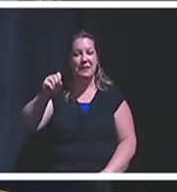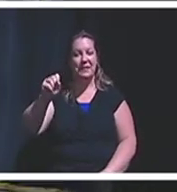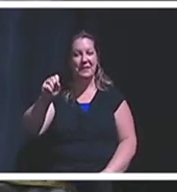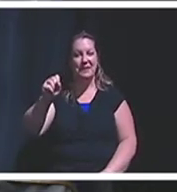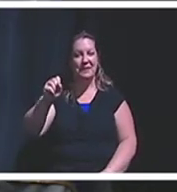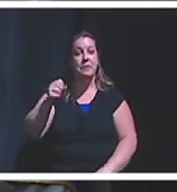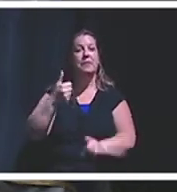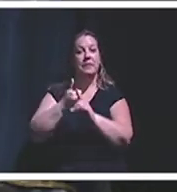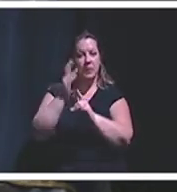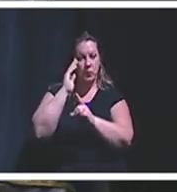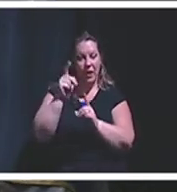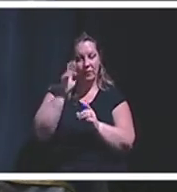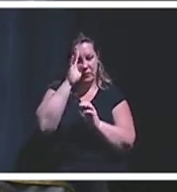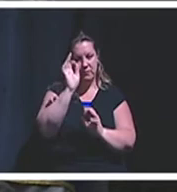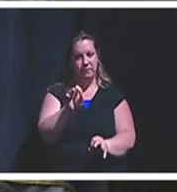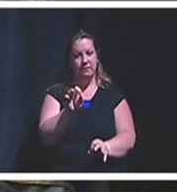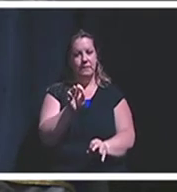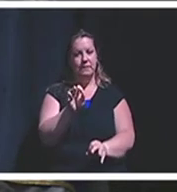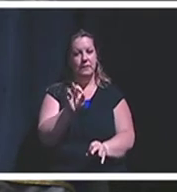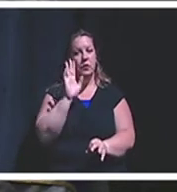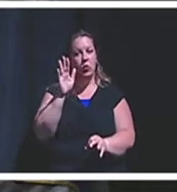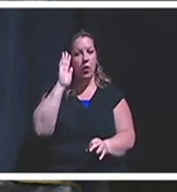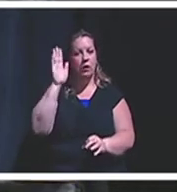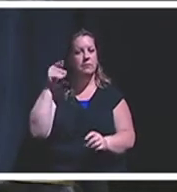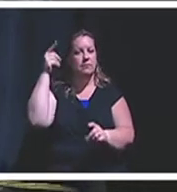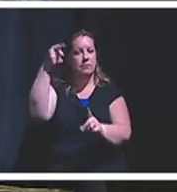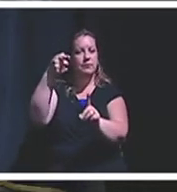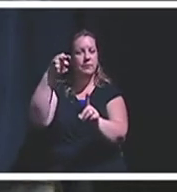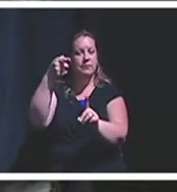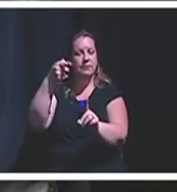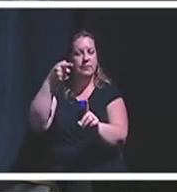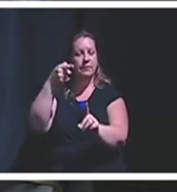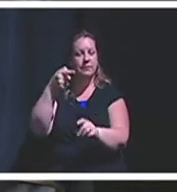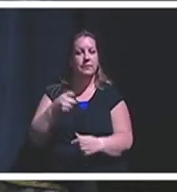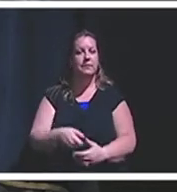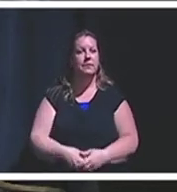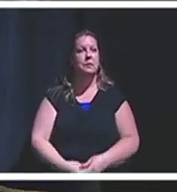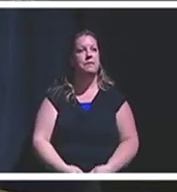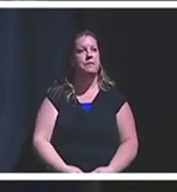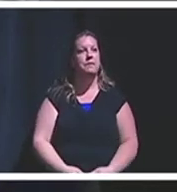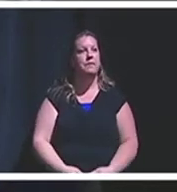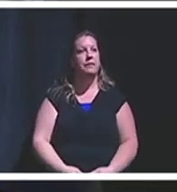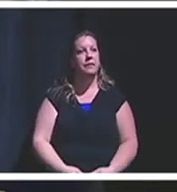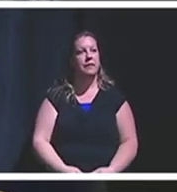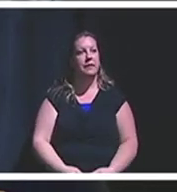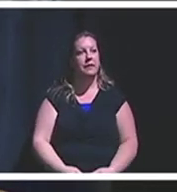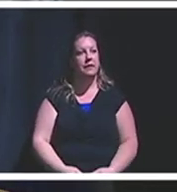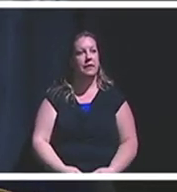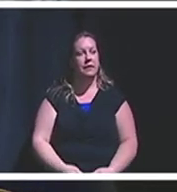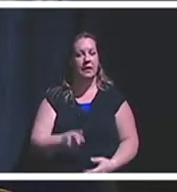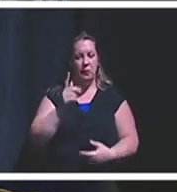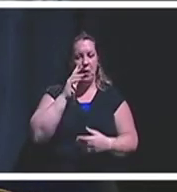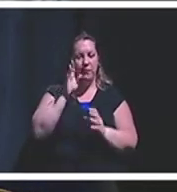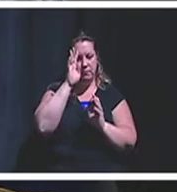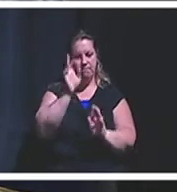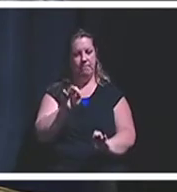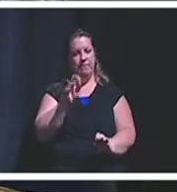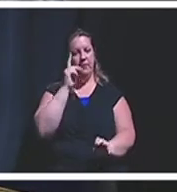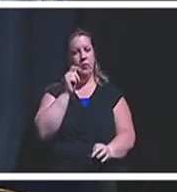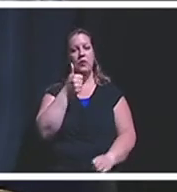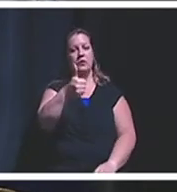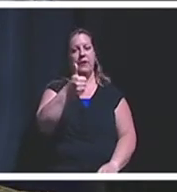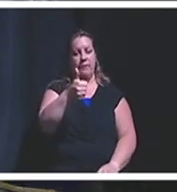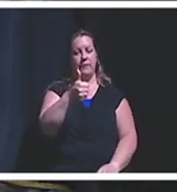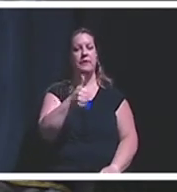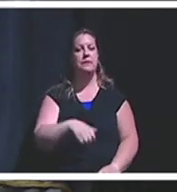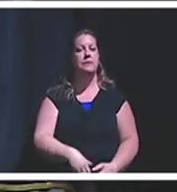to choose your destination and where you're going yourself.